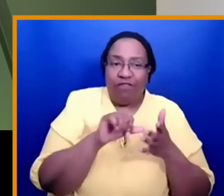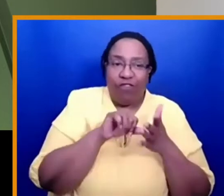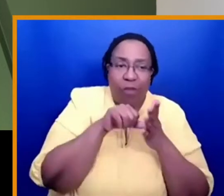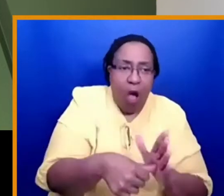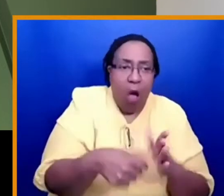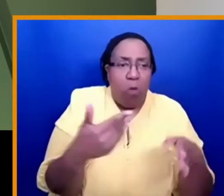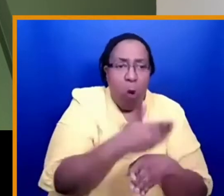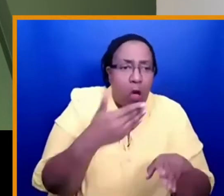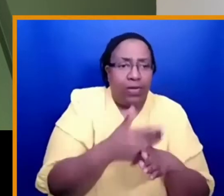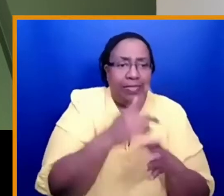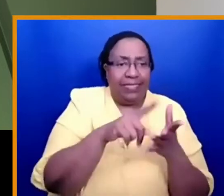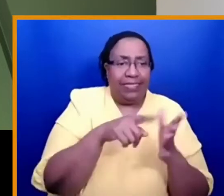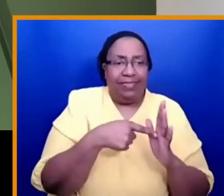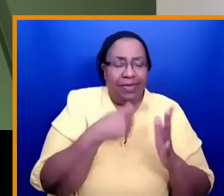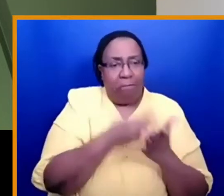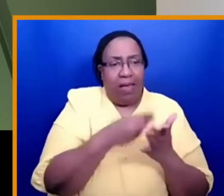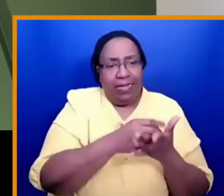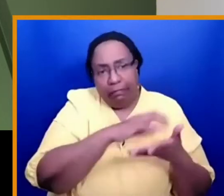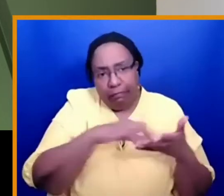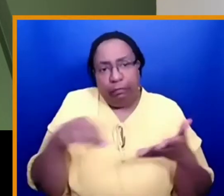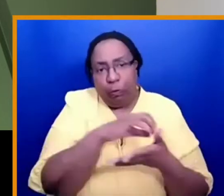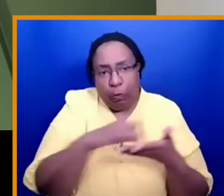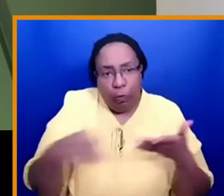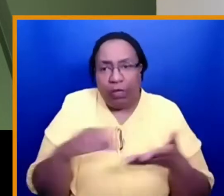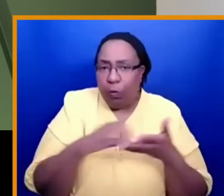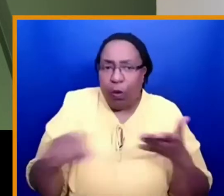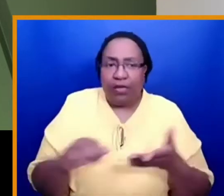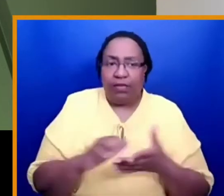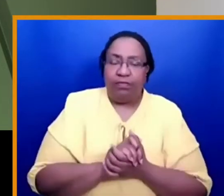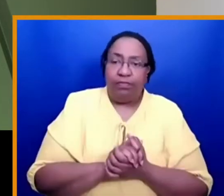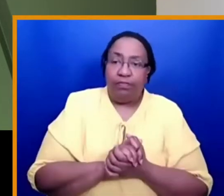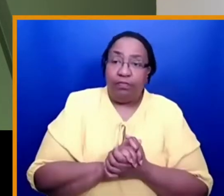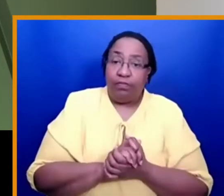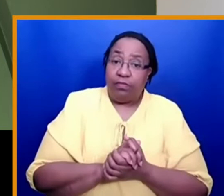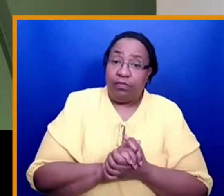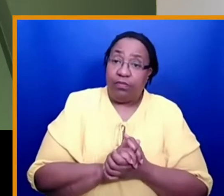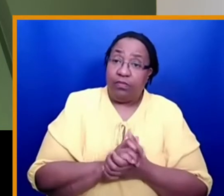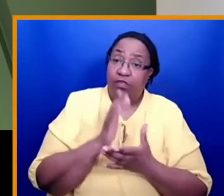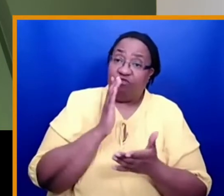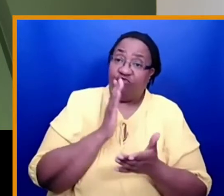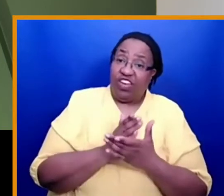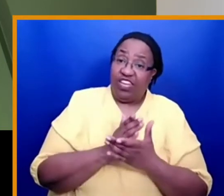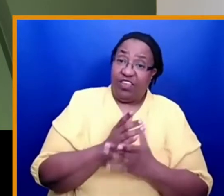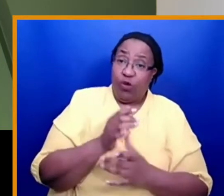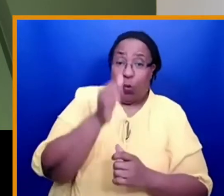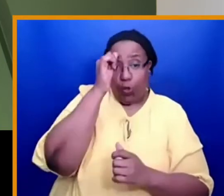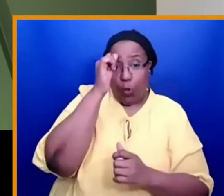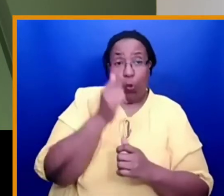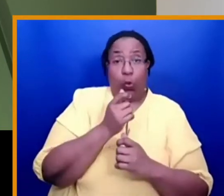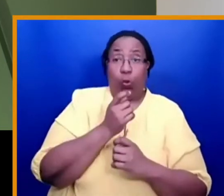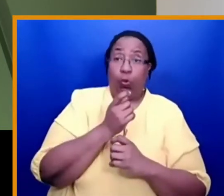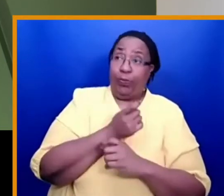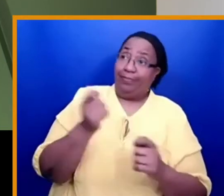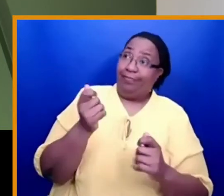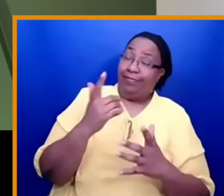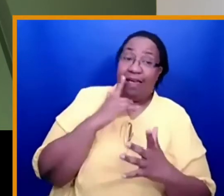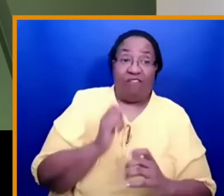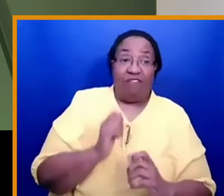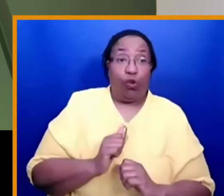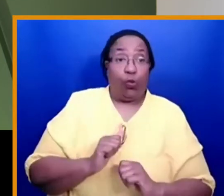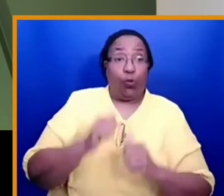more surprised to see the names put down introducing the amendment. Two people I know have an excellent reputation in the party for really quite progressive policy. So that